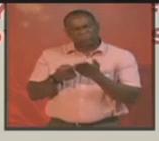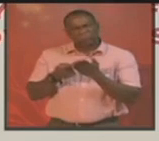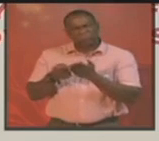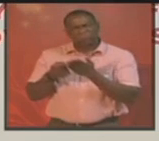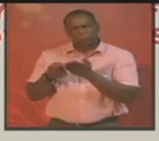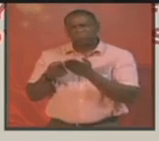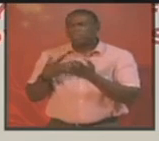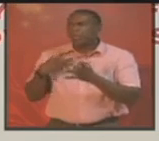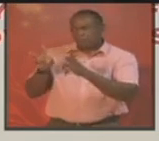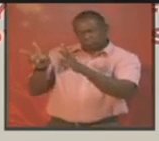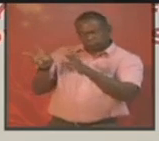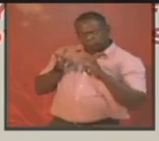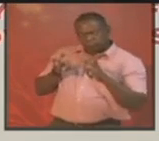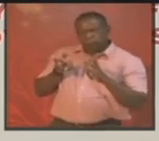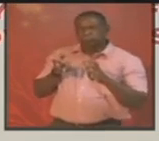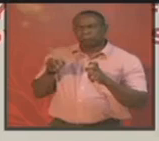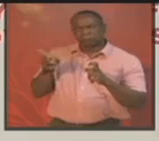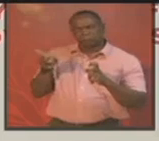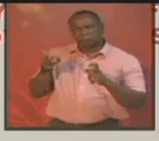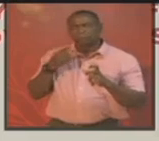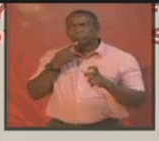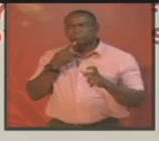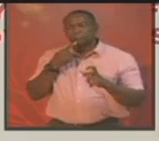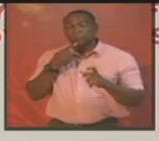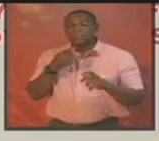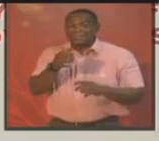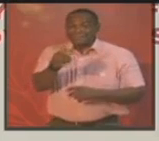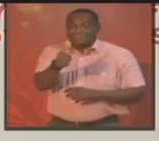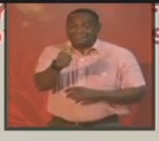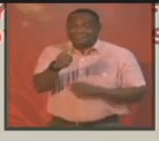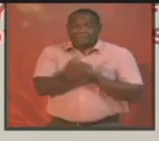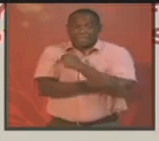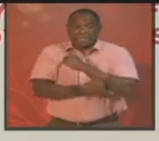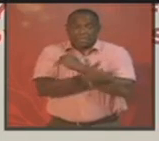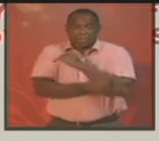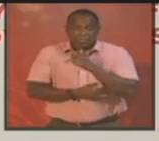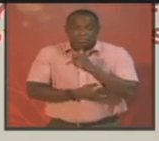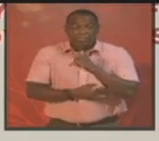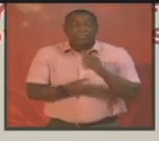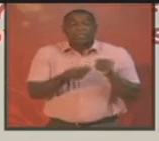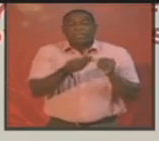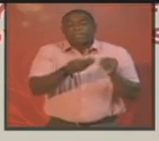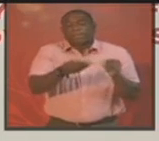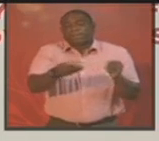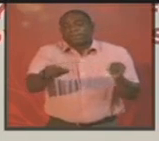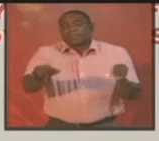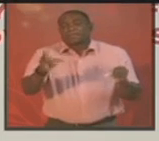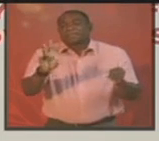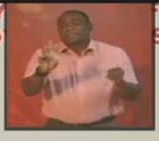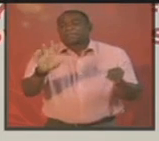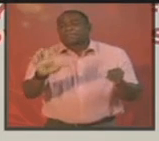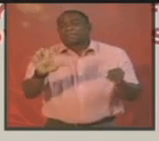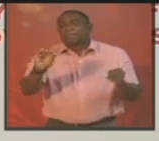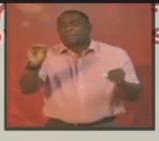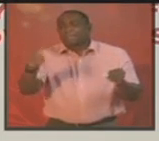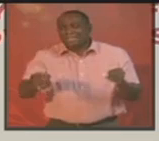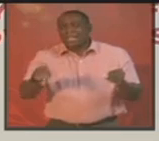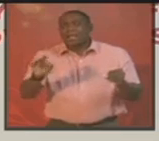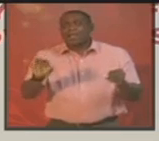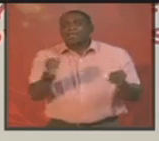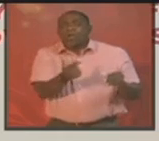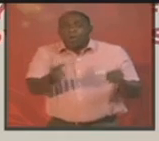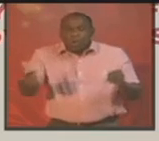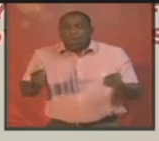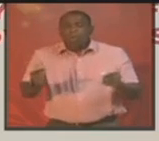said. Just 10 countries have administered 75% of all